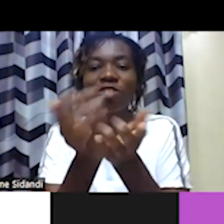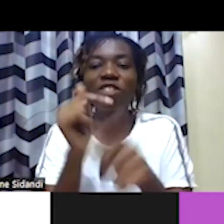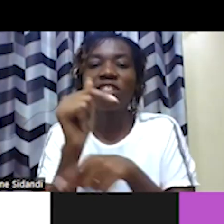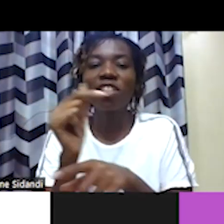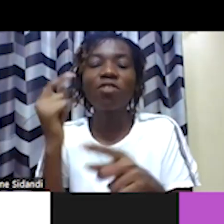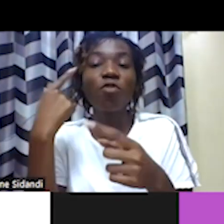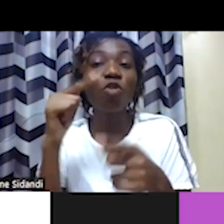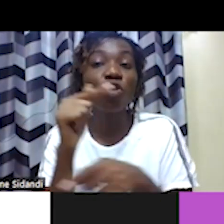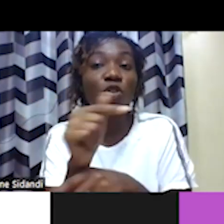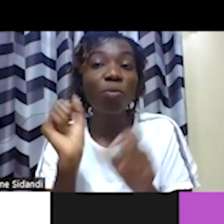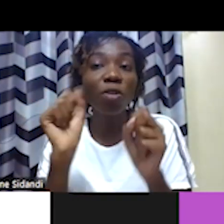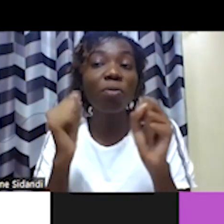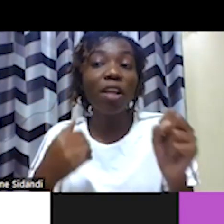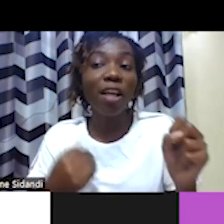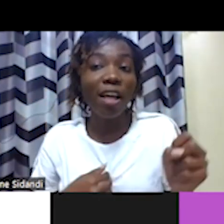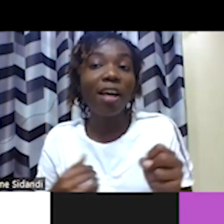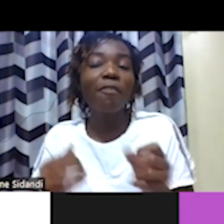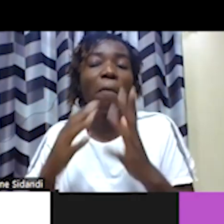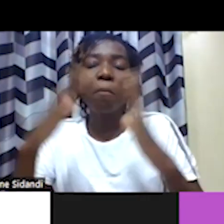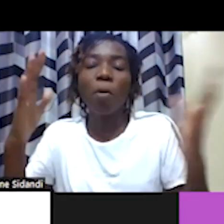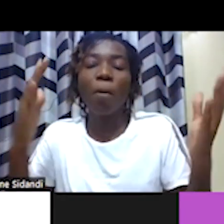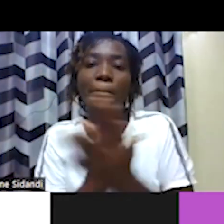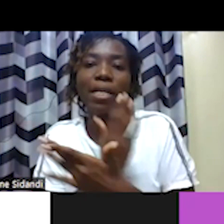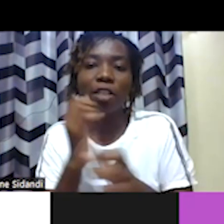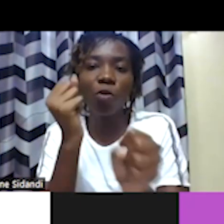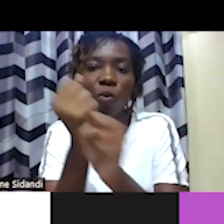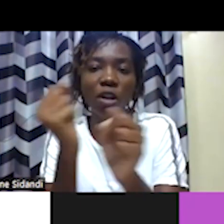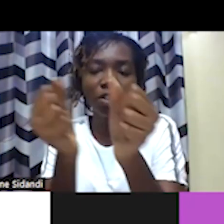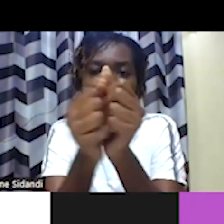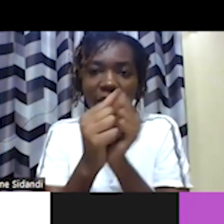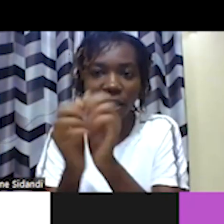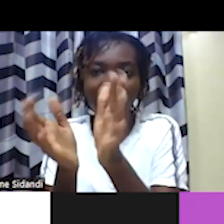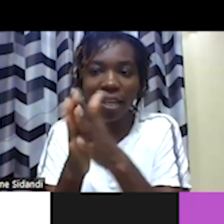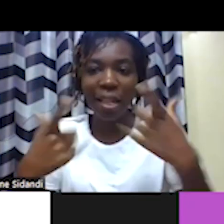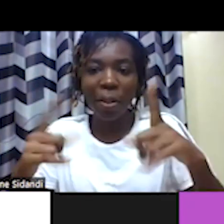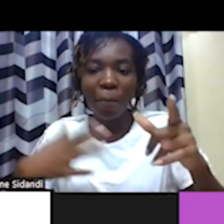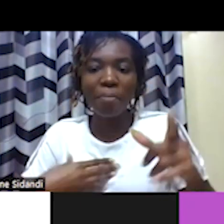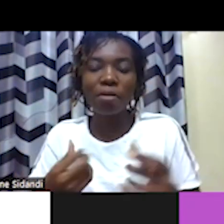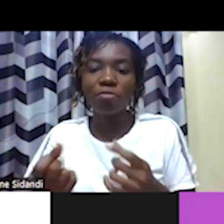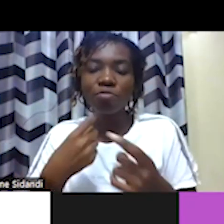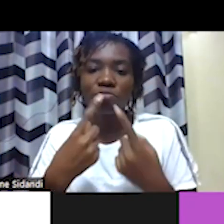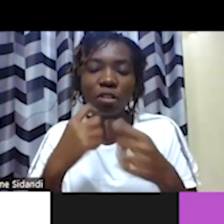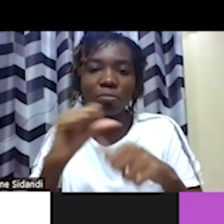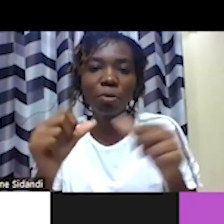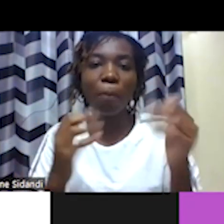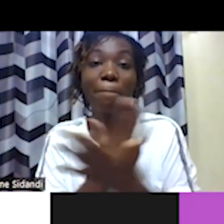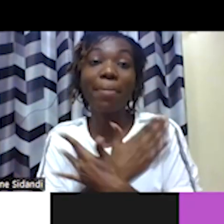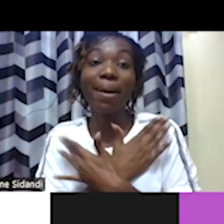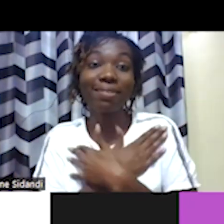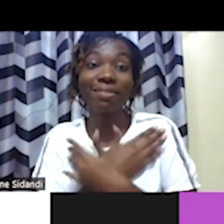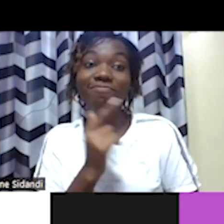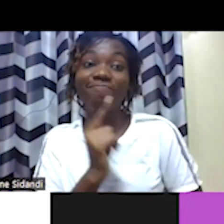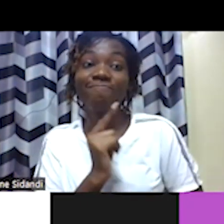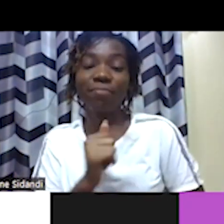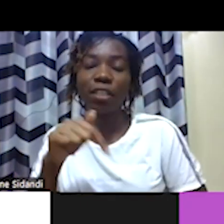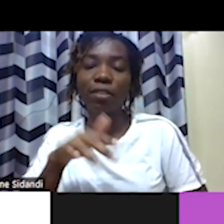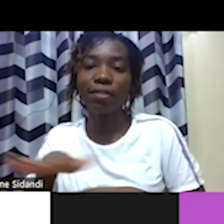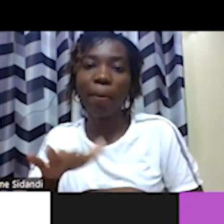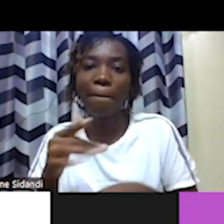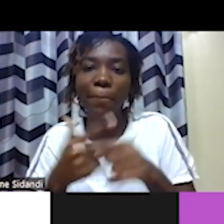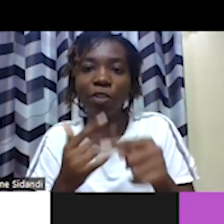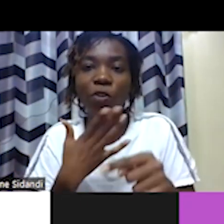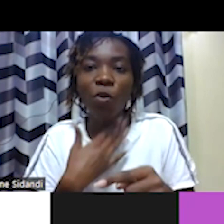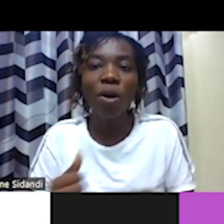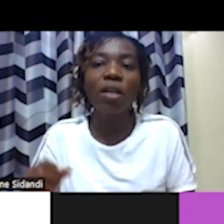we have a couple of partners that we work with. Allow me to just name them this evening, but we are going to do a